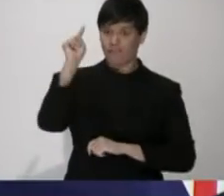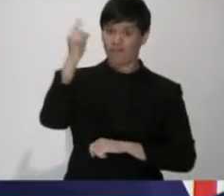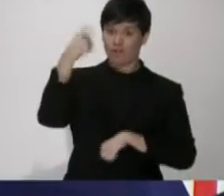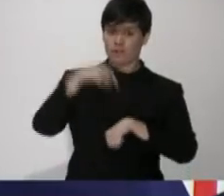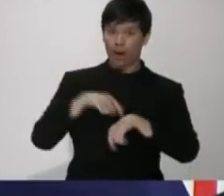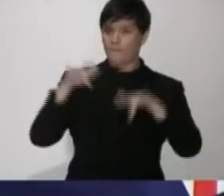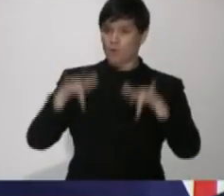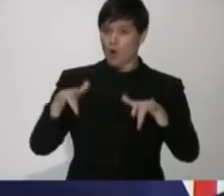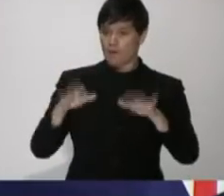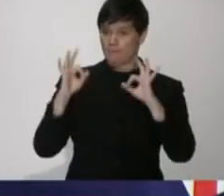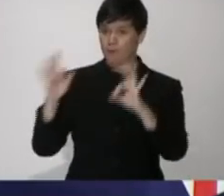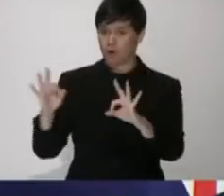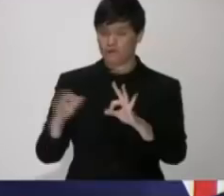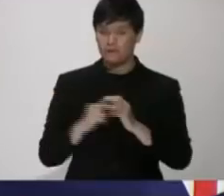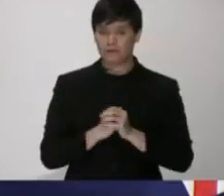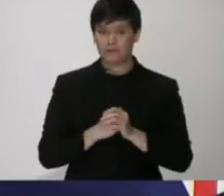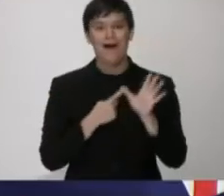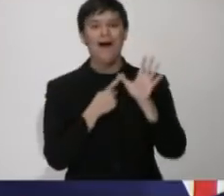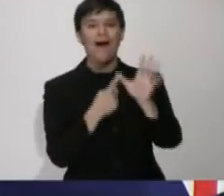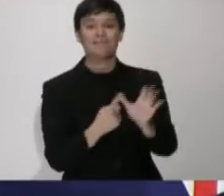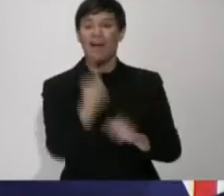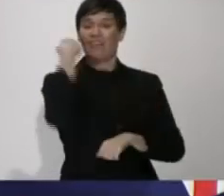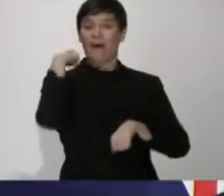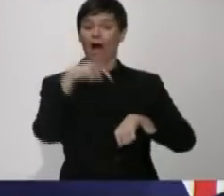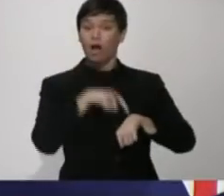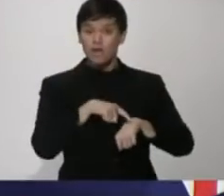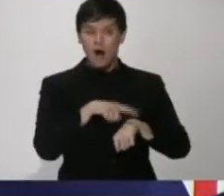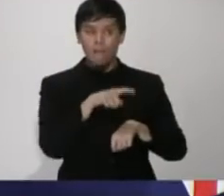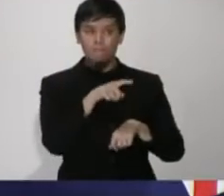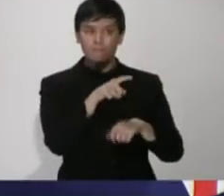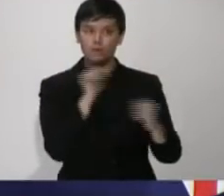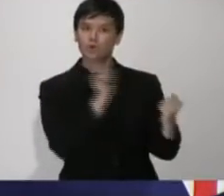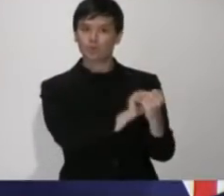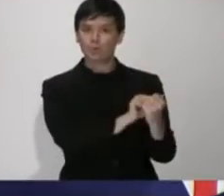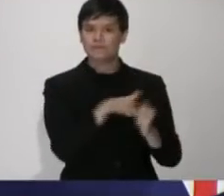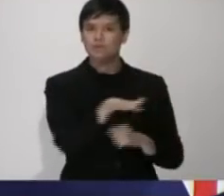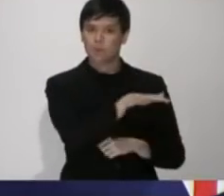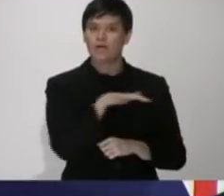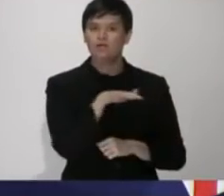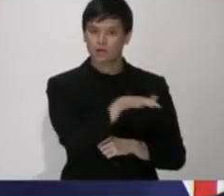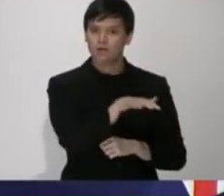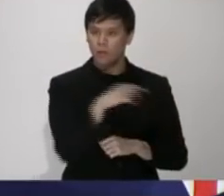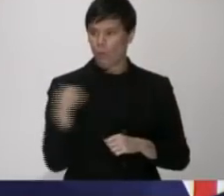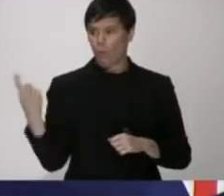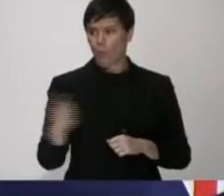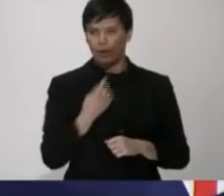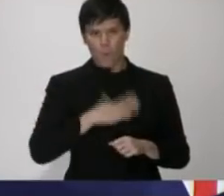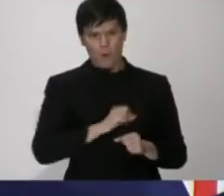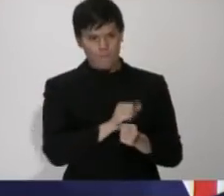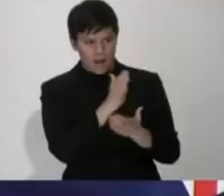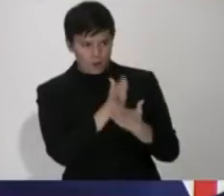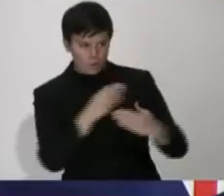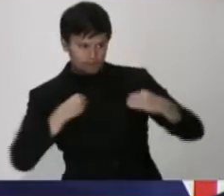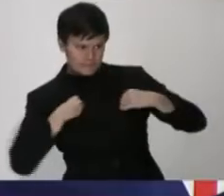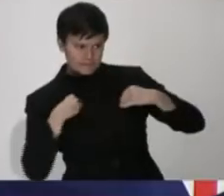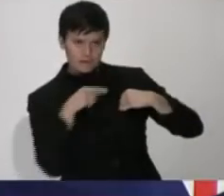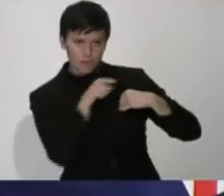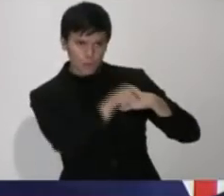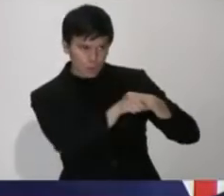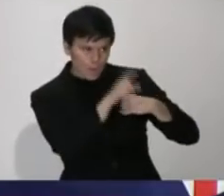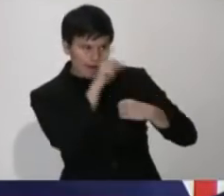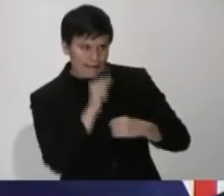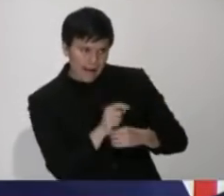at the beginning, and we certainly were keen to make sure that businesses who were doing well were in a position to be able to meet their own